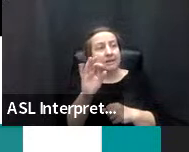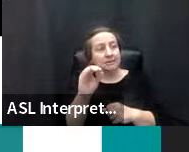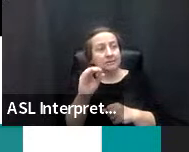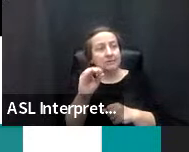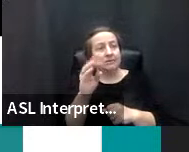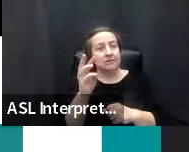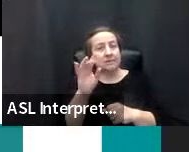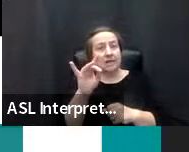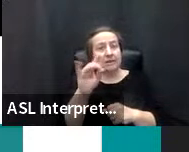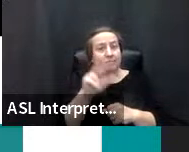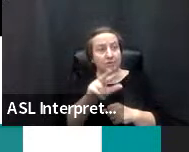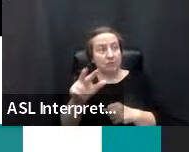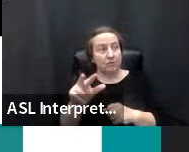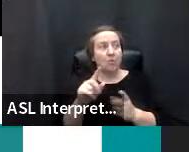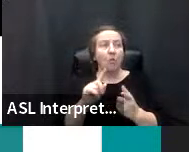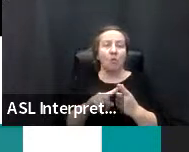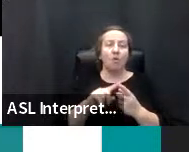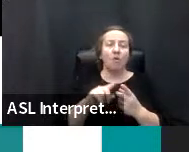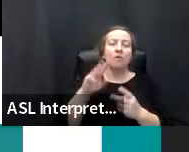669-900-6833 or